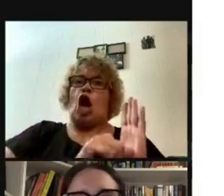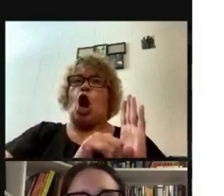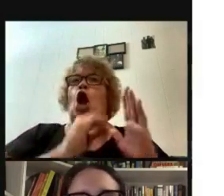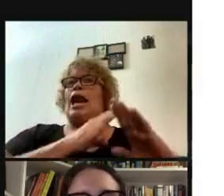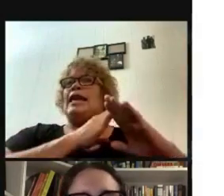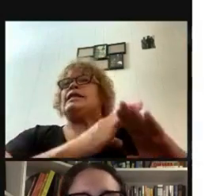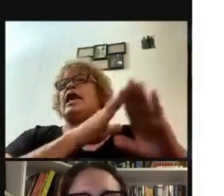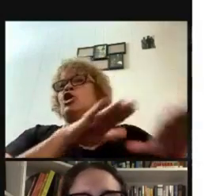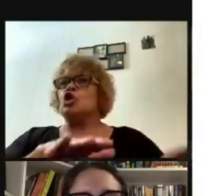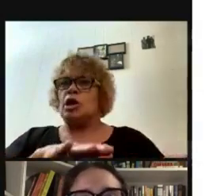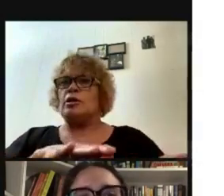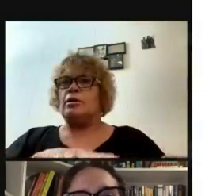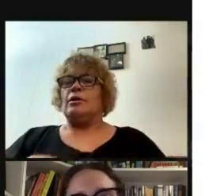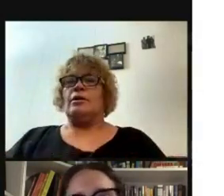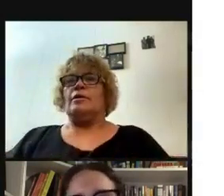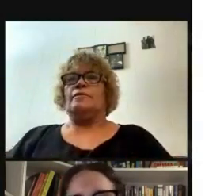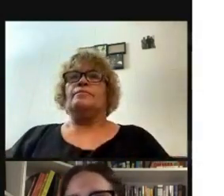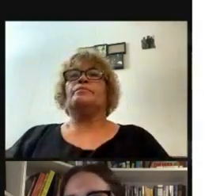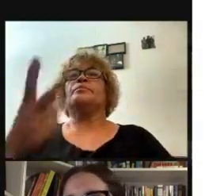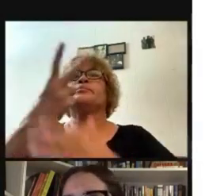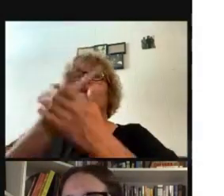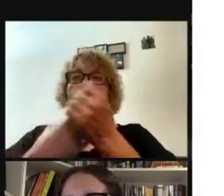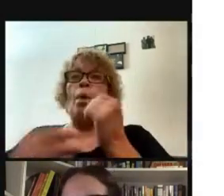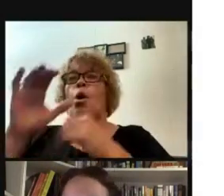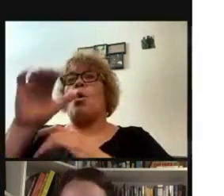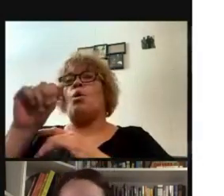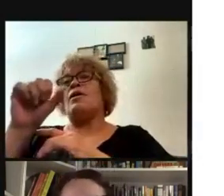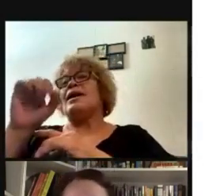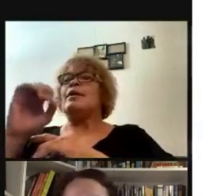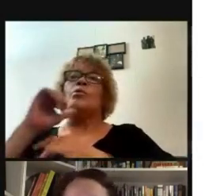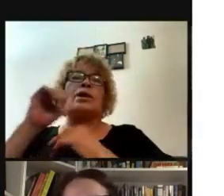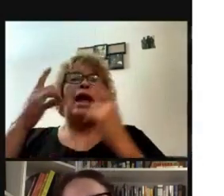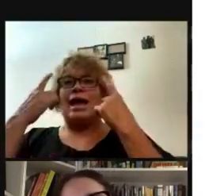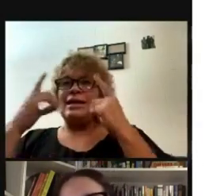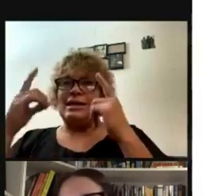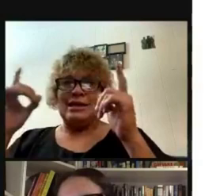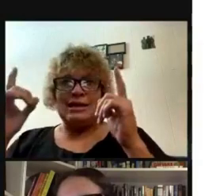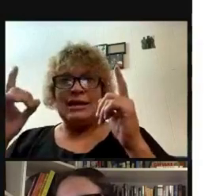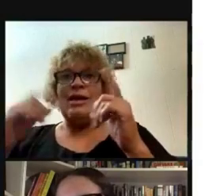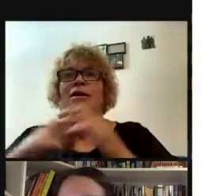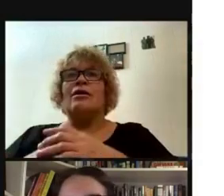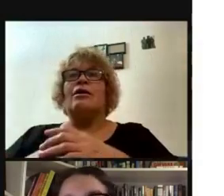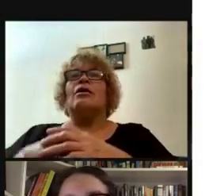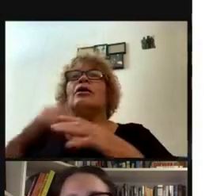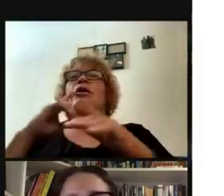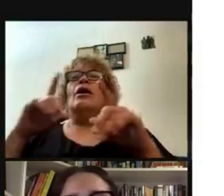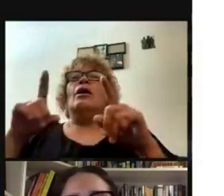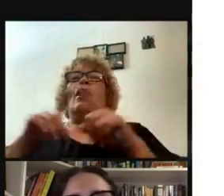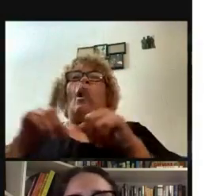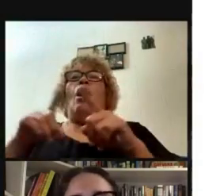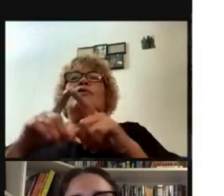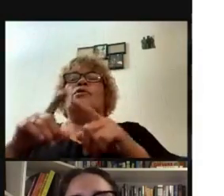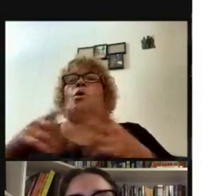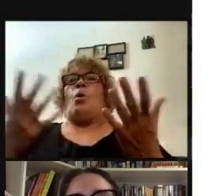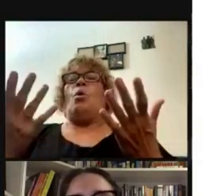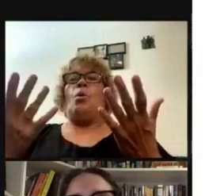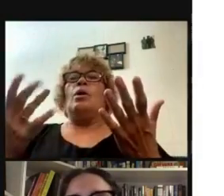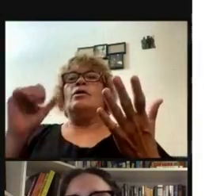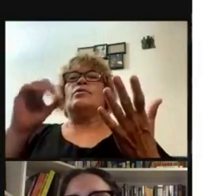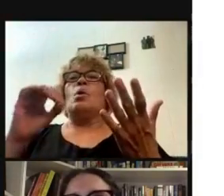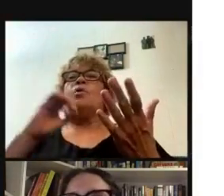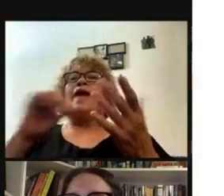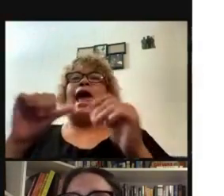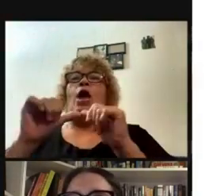escaping. Both of the cases were unsuccessful. Concepcion Ruiz's case also was lost, but they